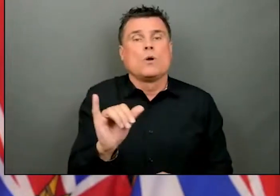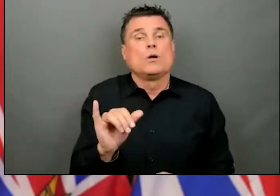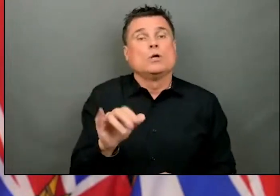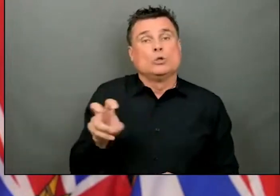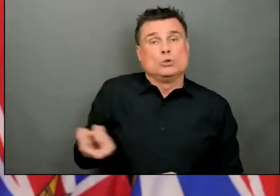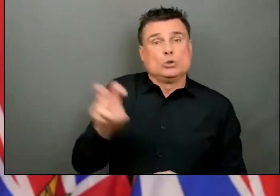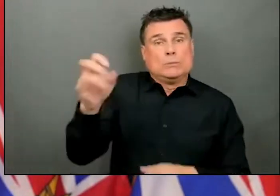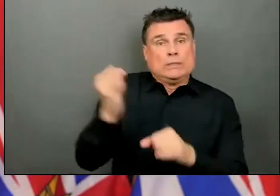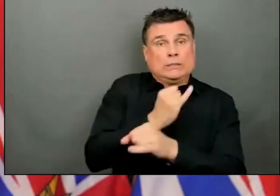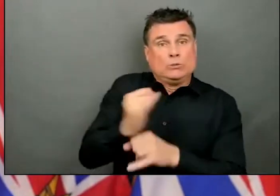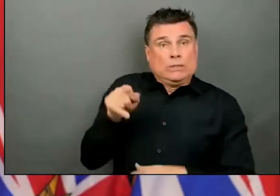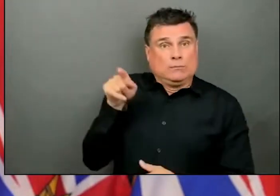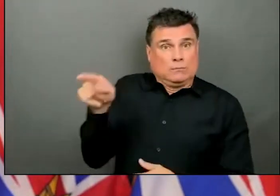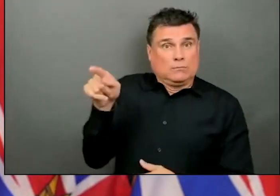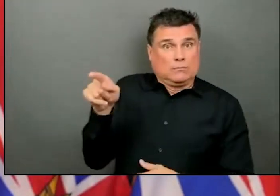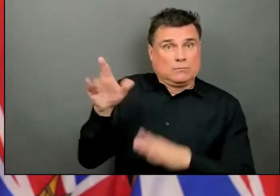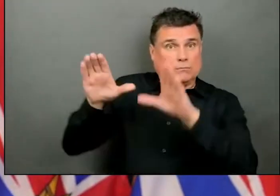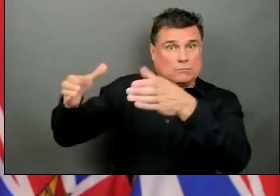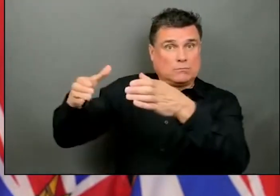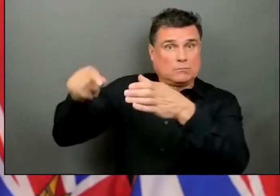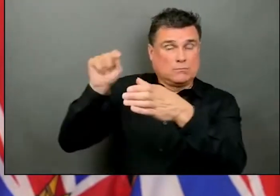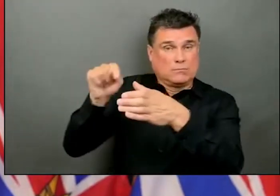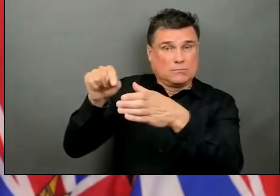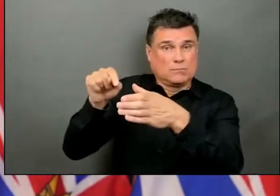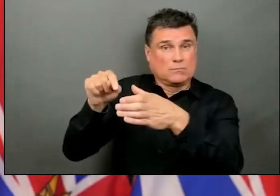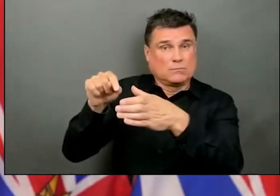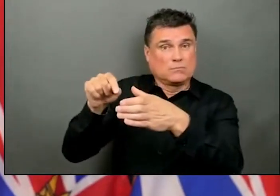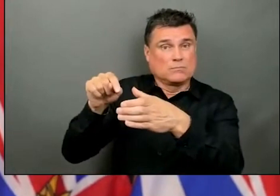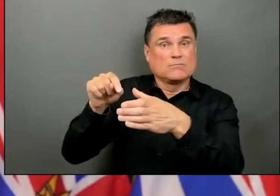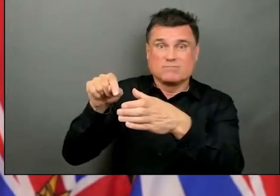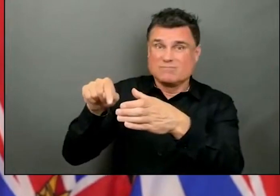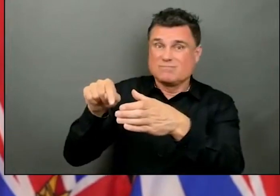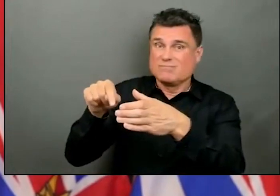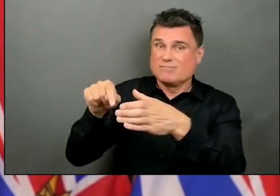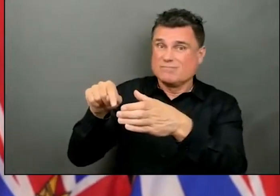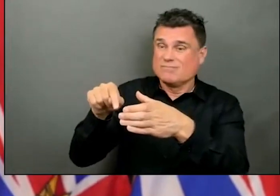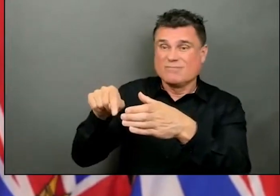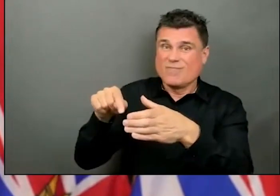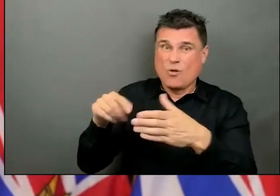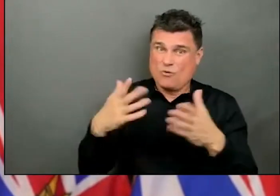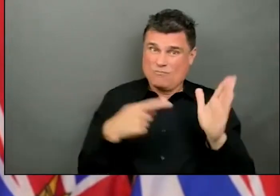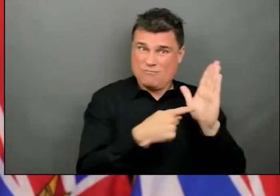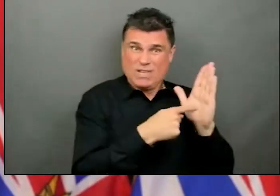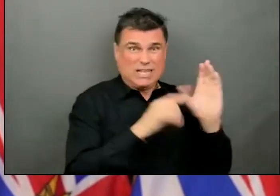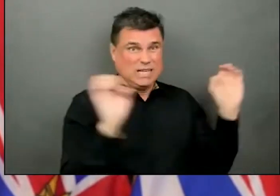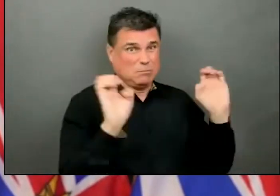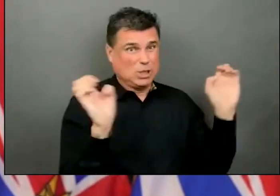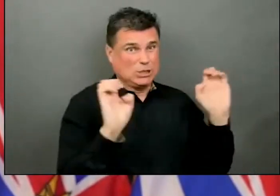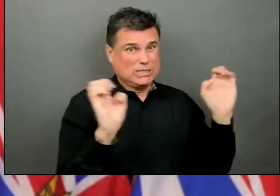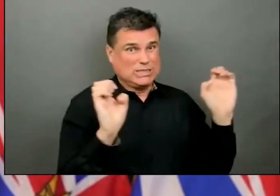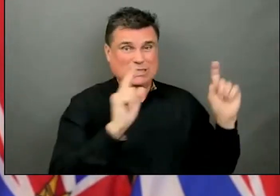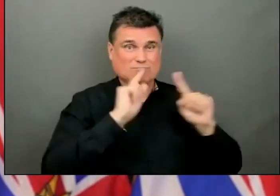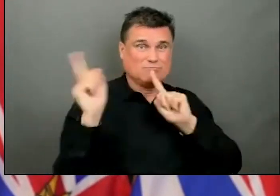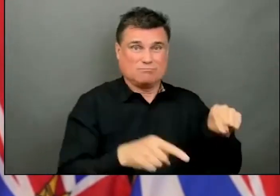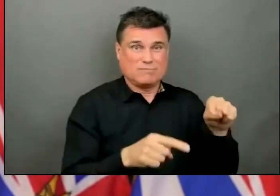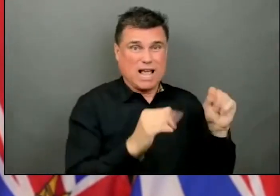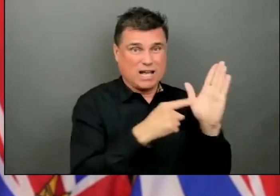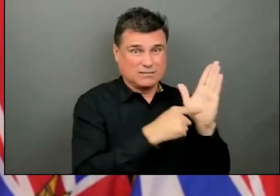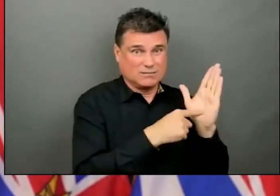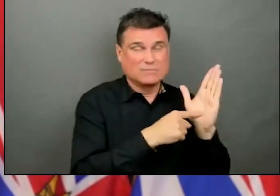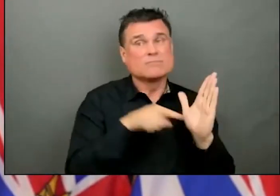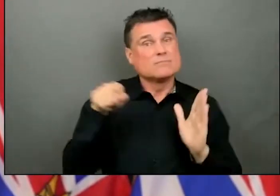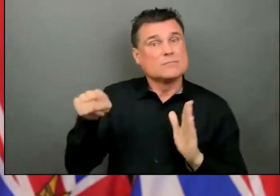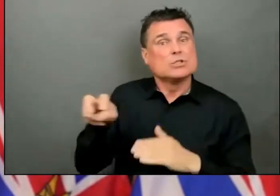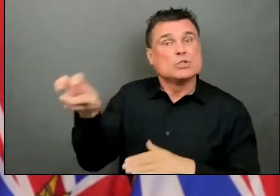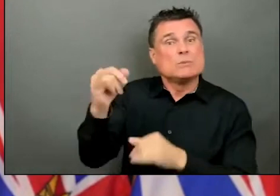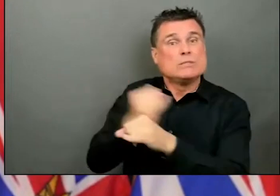that with BC Ferries when it comes to travel to Vancouver Island, off Vancouver Island, and to other coastal communities that are ferry dependent.